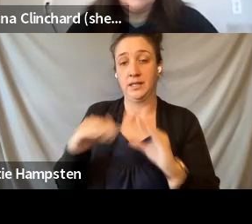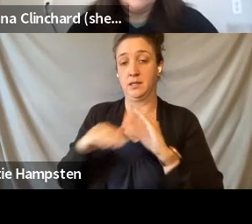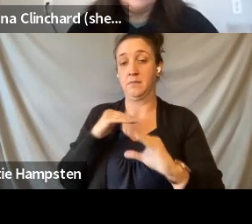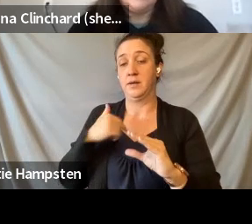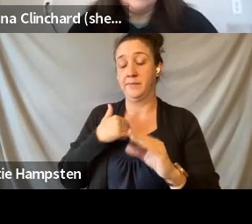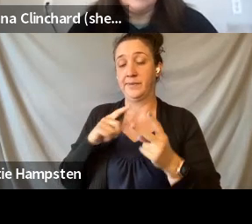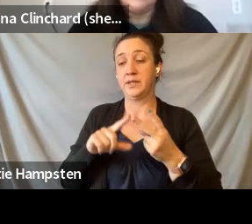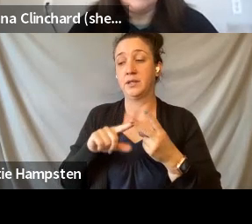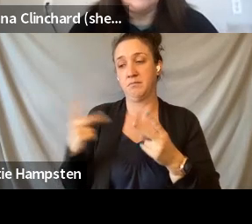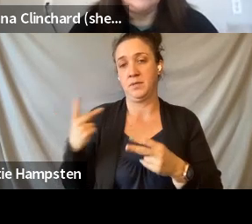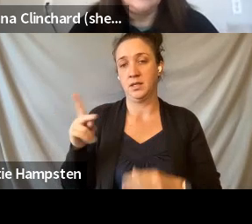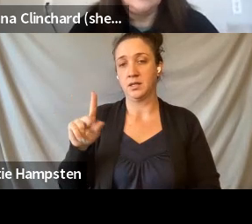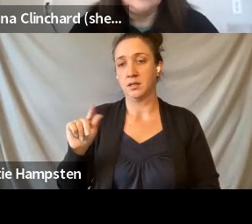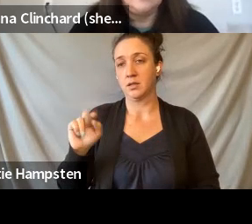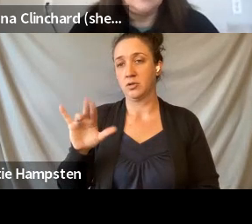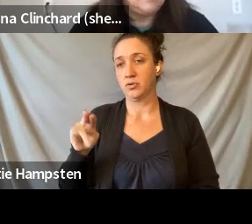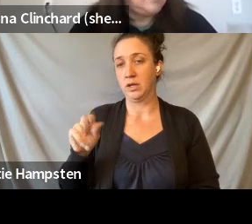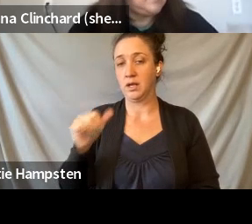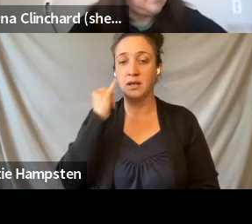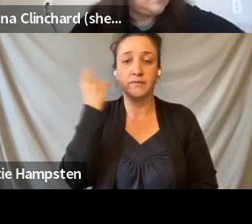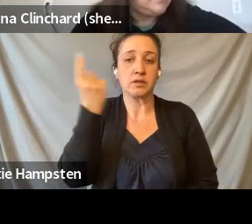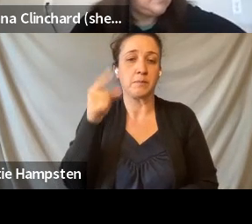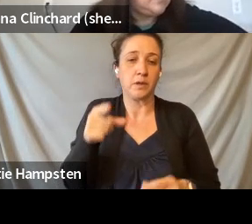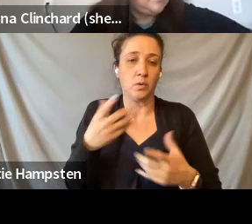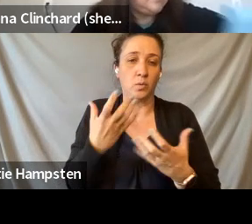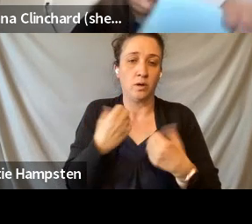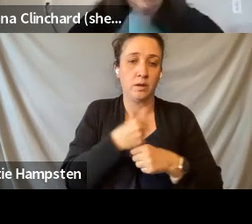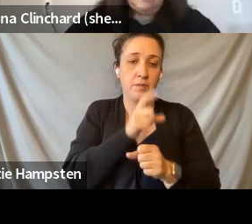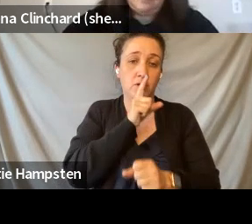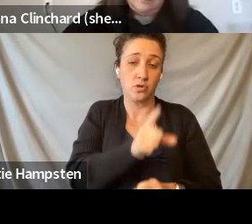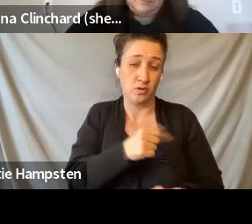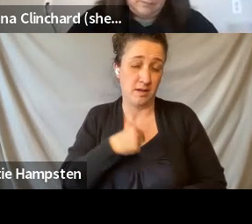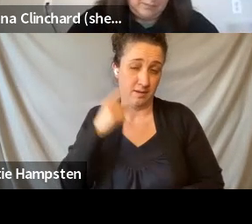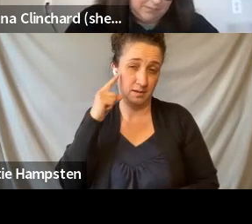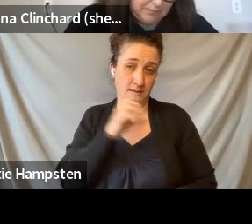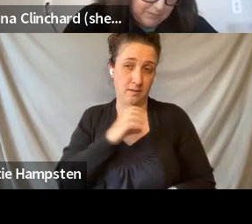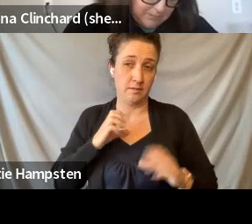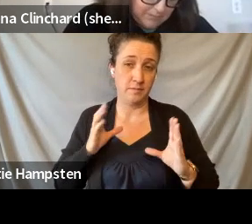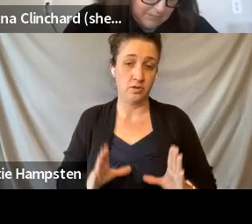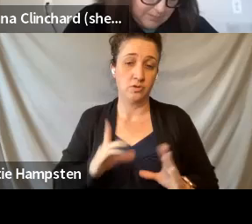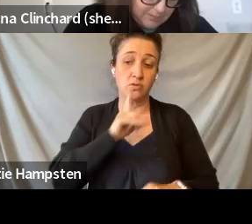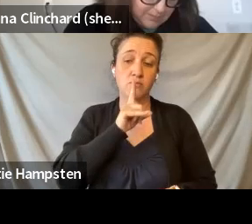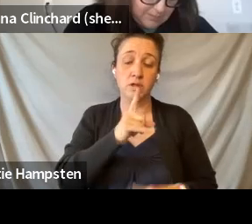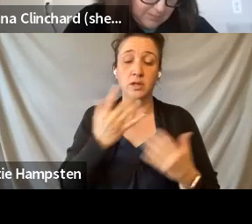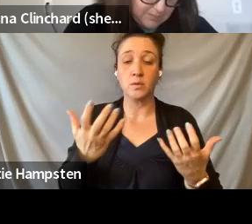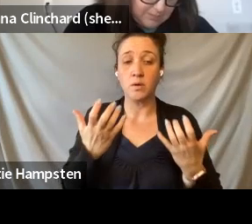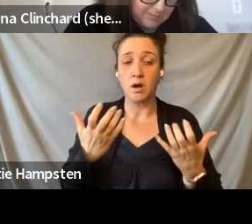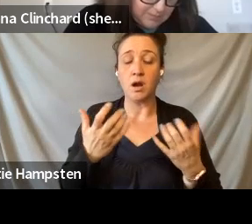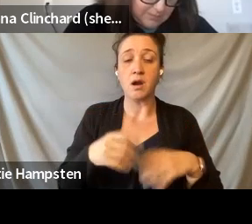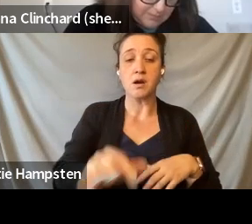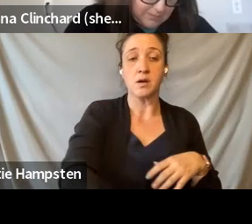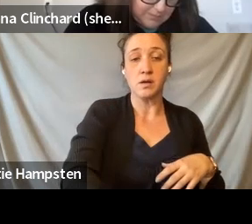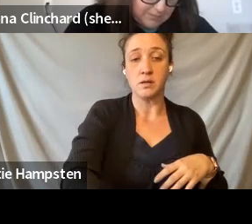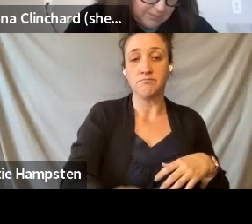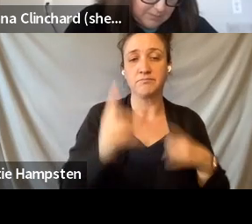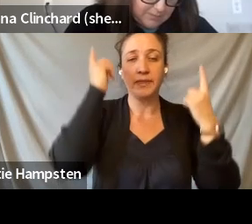and Katrina if there's something that you want to make sure, because I think the commissioners really want to,